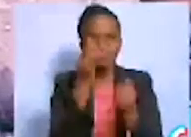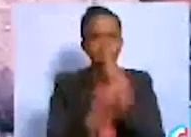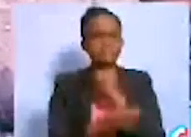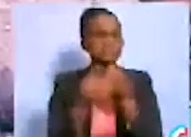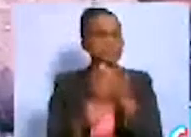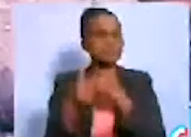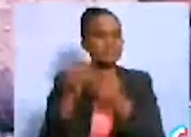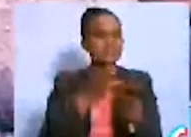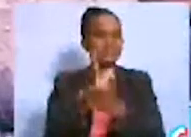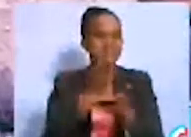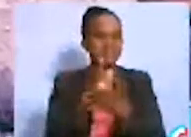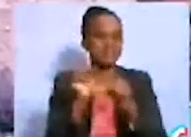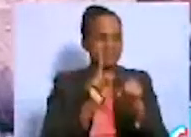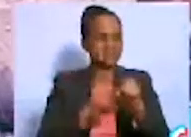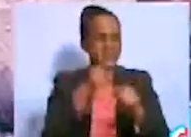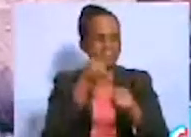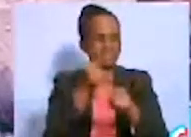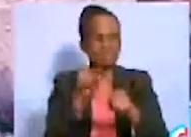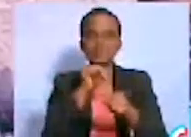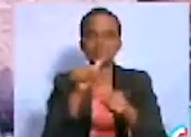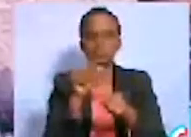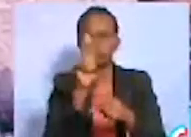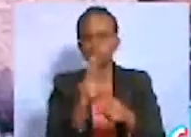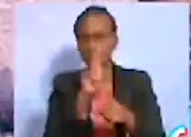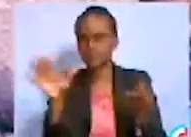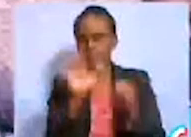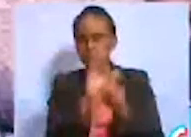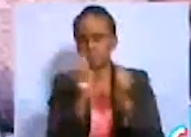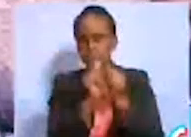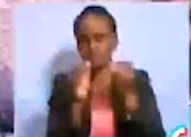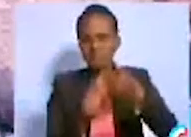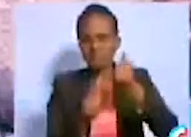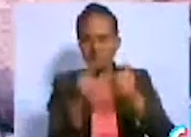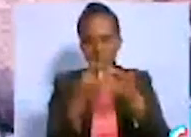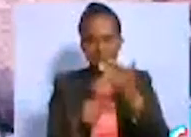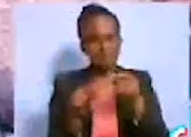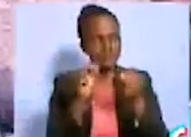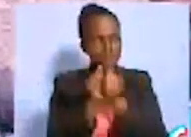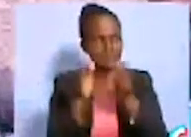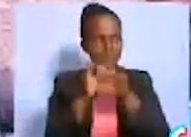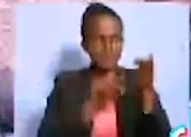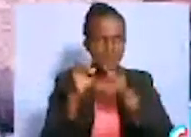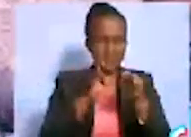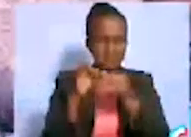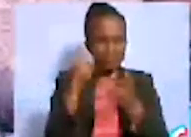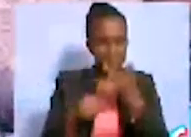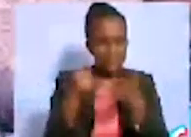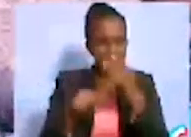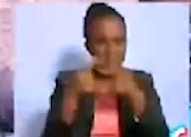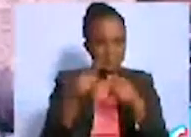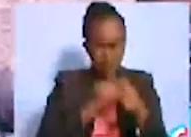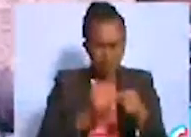foreign? Is he in order to even classify it as not being useful without explaining in what context it's not